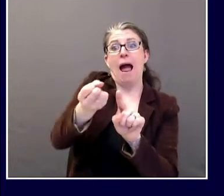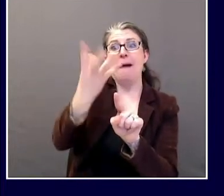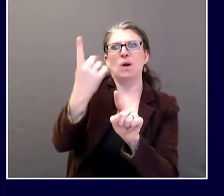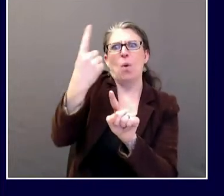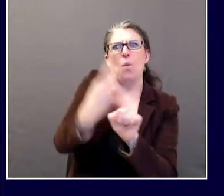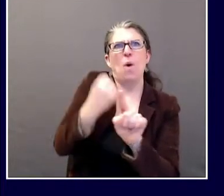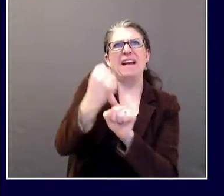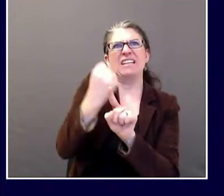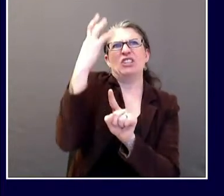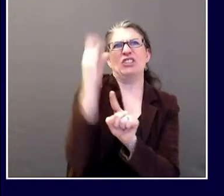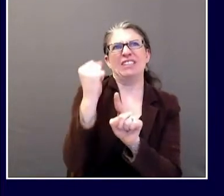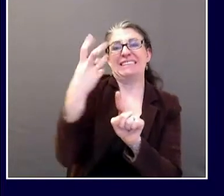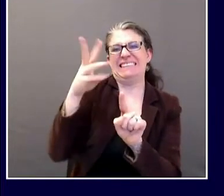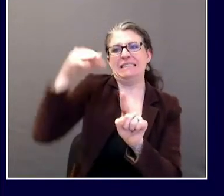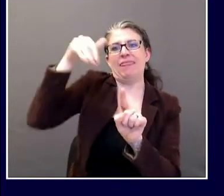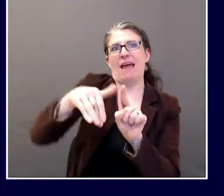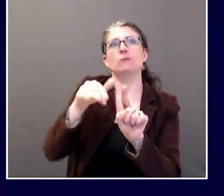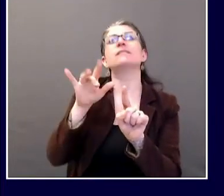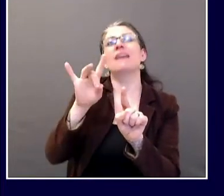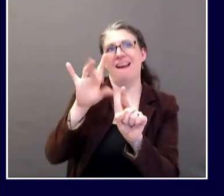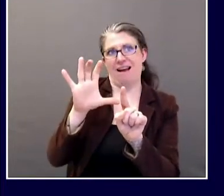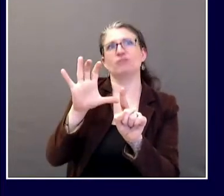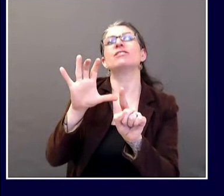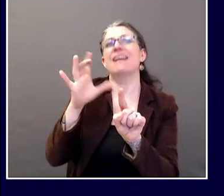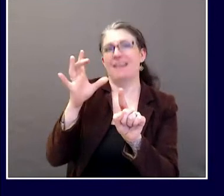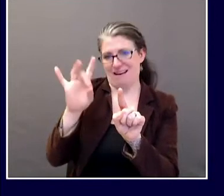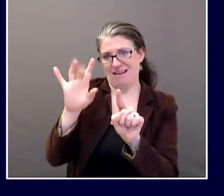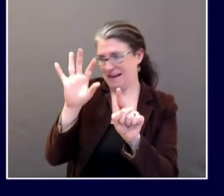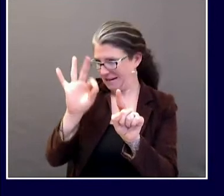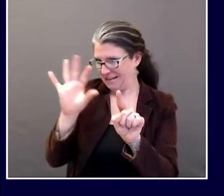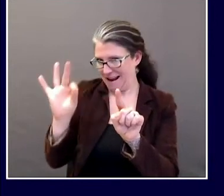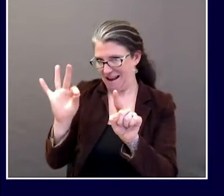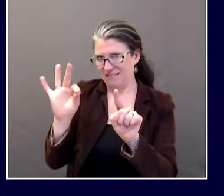of 1968 that occurred over an entire